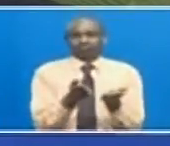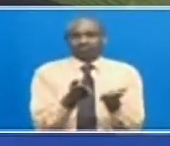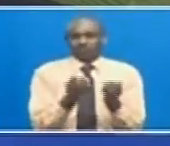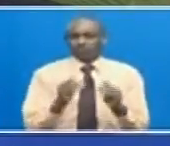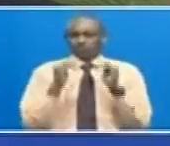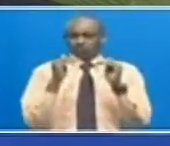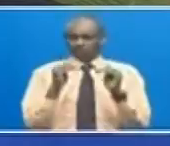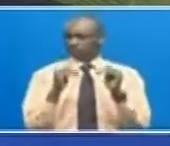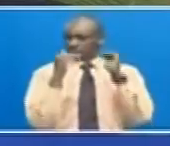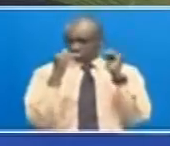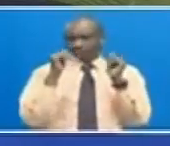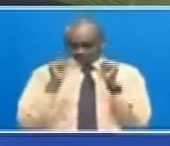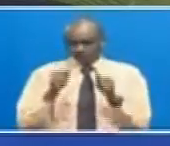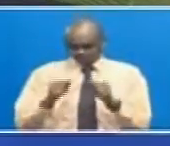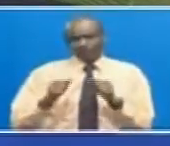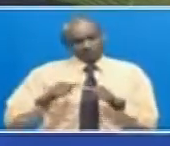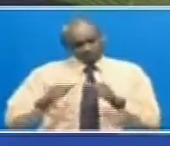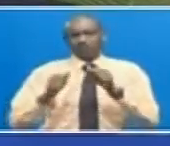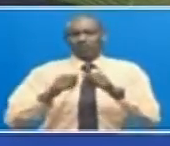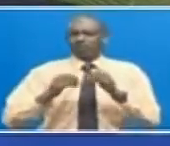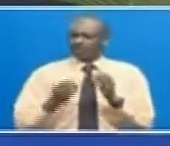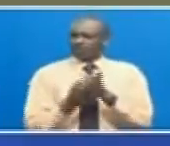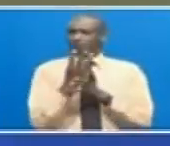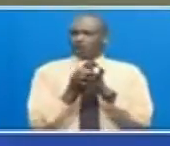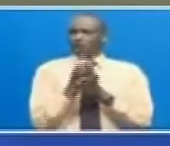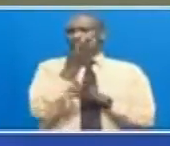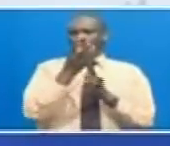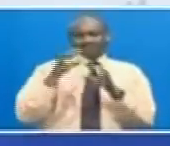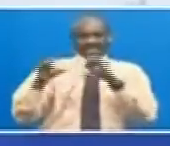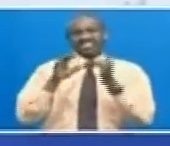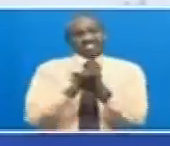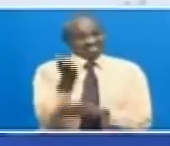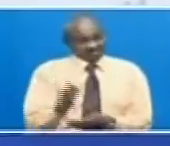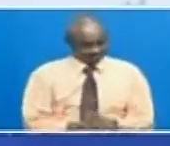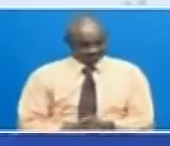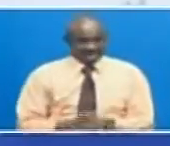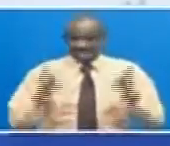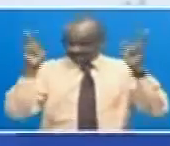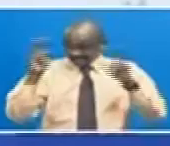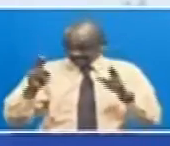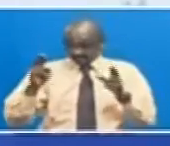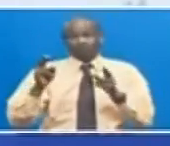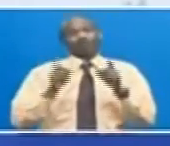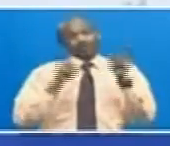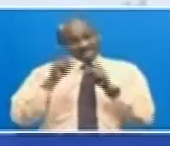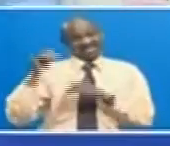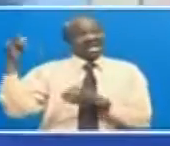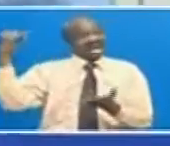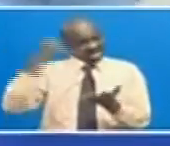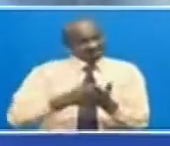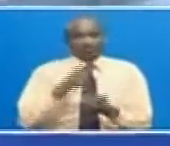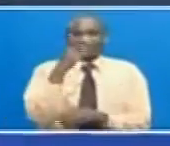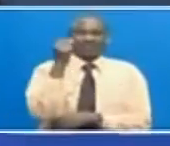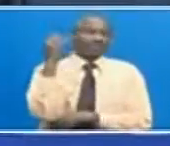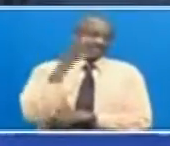keep at it to make sure that we maintain and grow market share. International tourist arrivals have fallen 25%